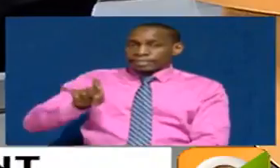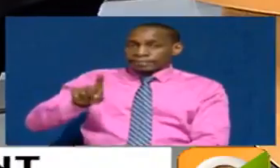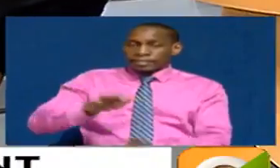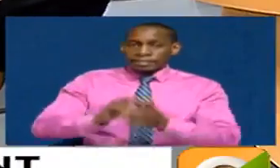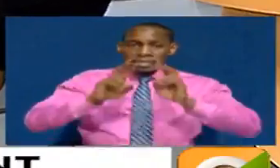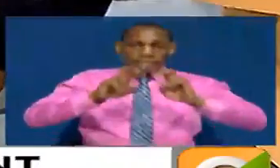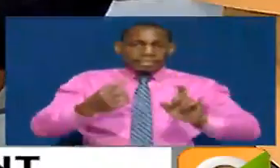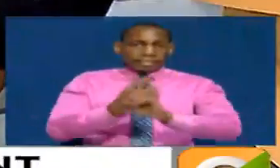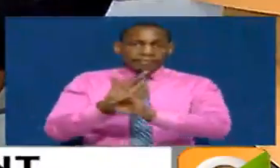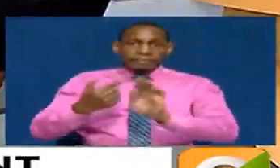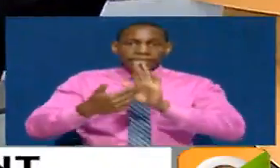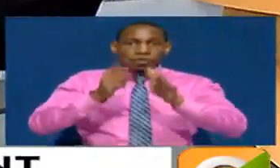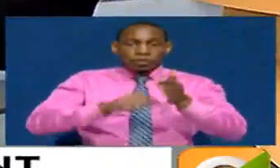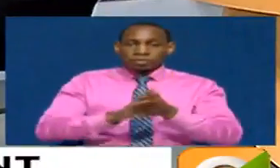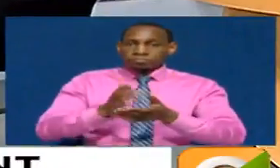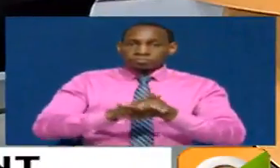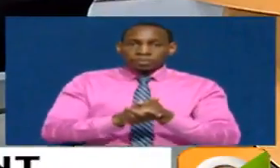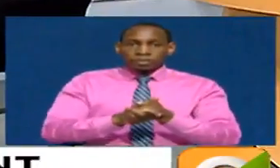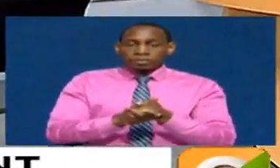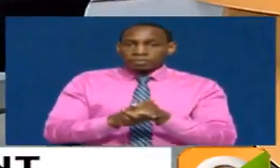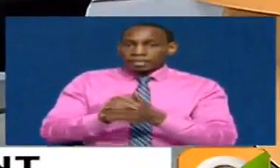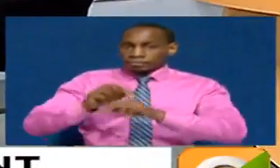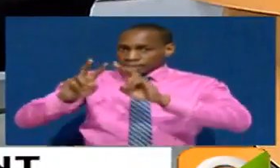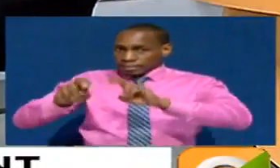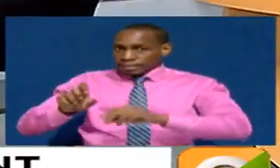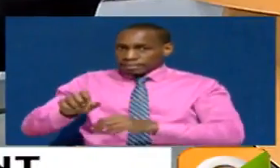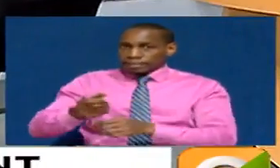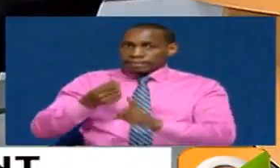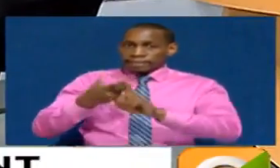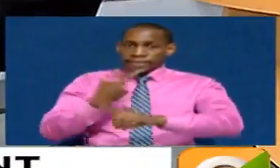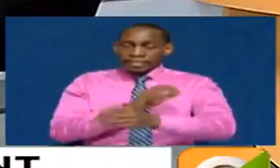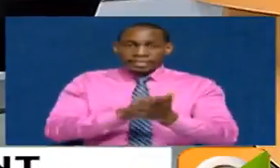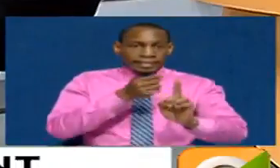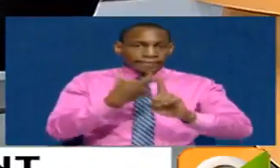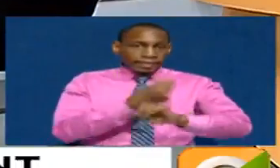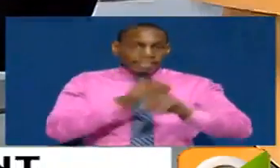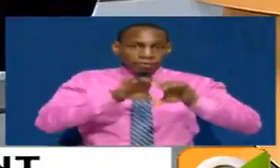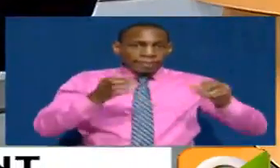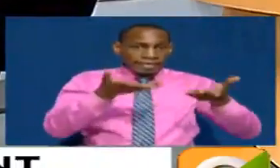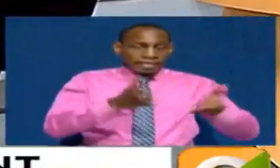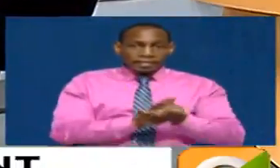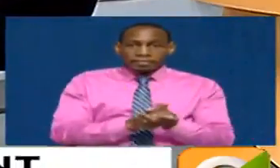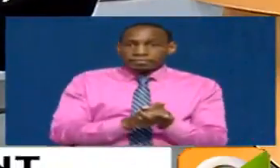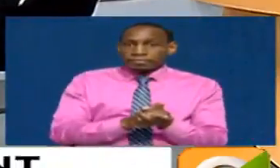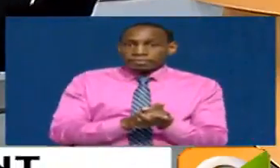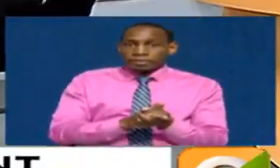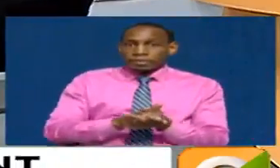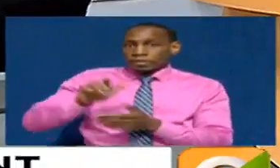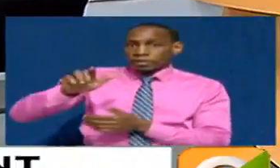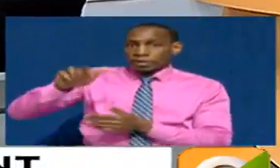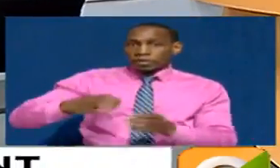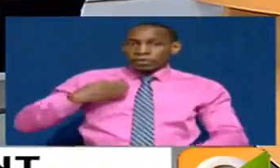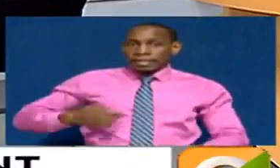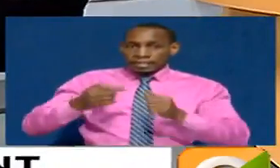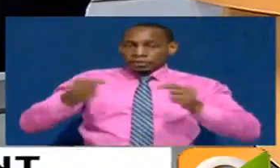various studies have shown, you know, the interaction between them and the vaccines is that the vaccines in the market have a slightly lower